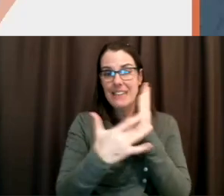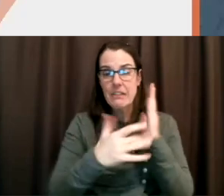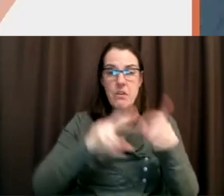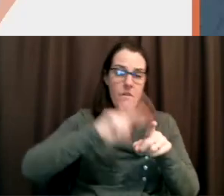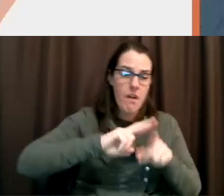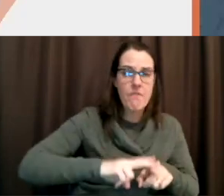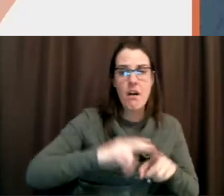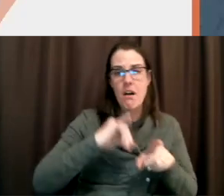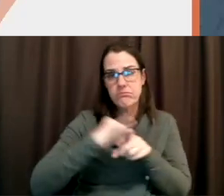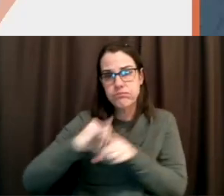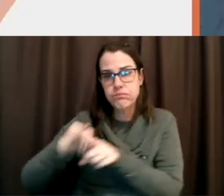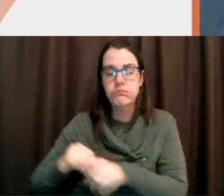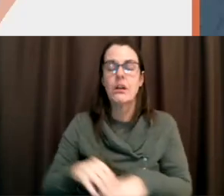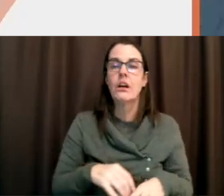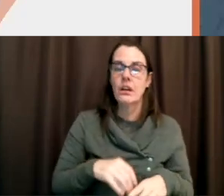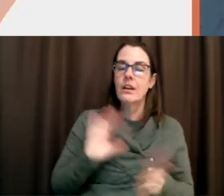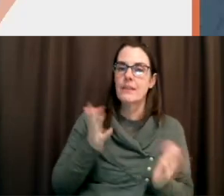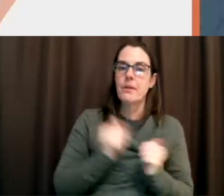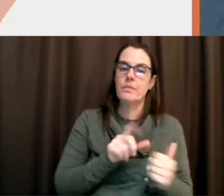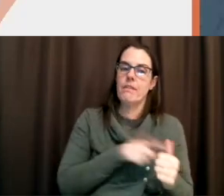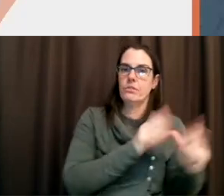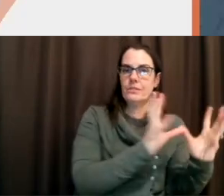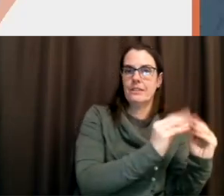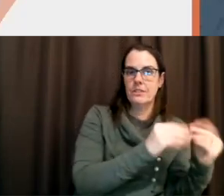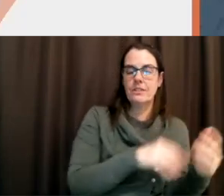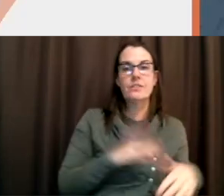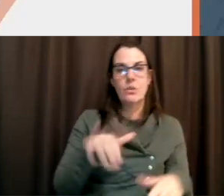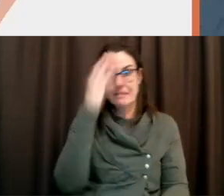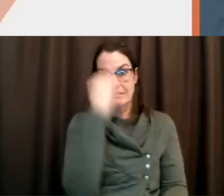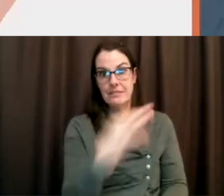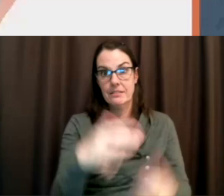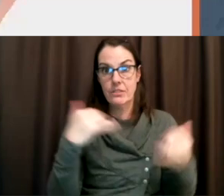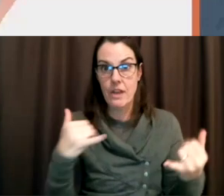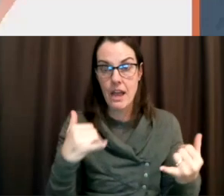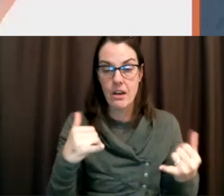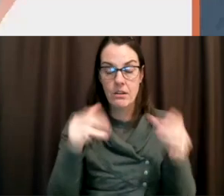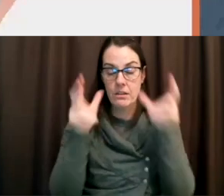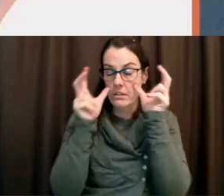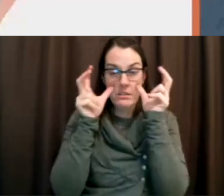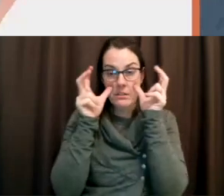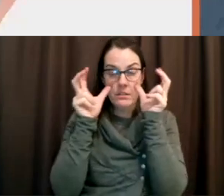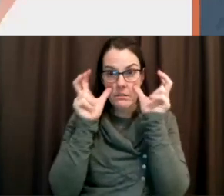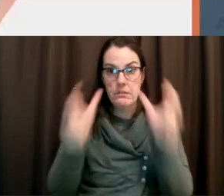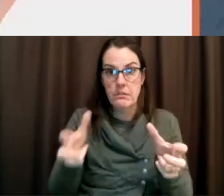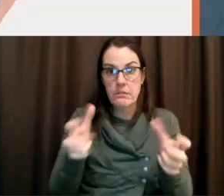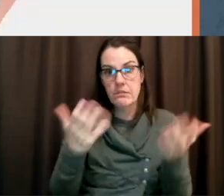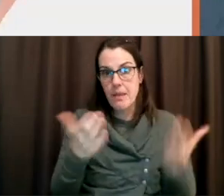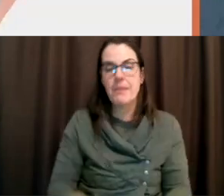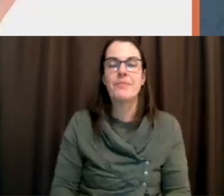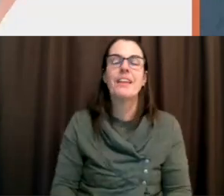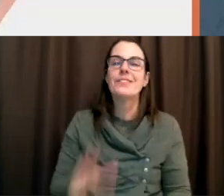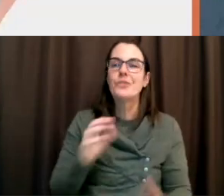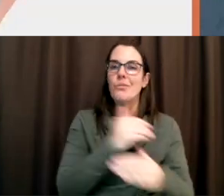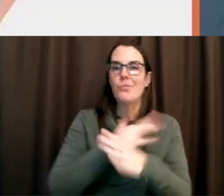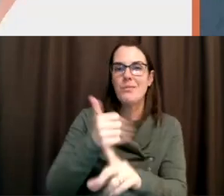session one. And so just issuing a disclaimer from the get-go, just to kind of prep yourself for the dense content